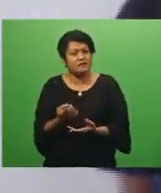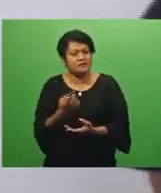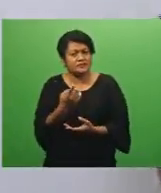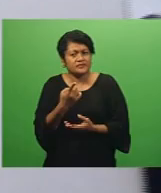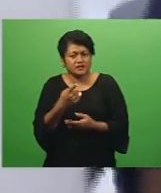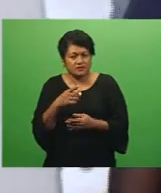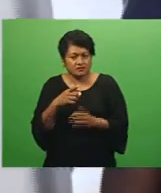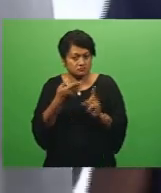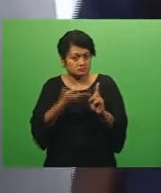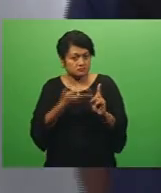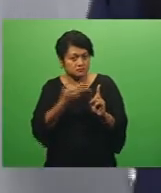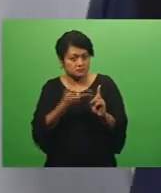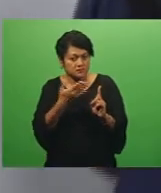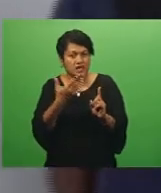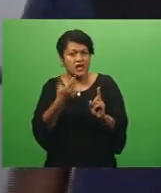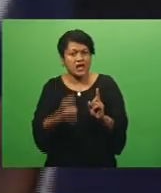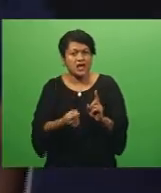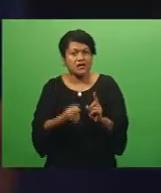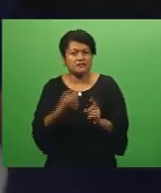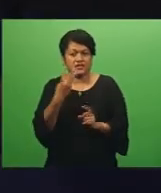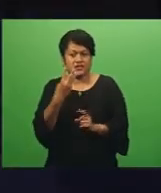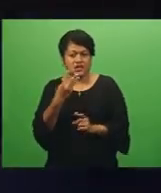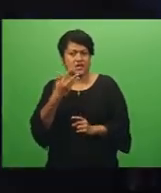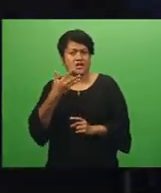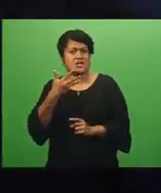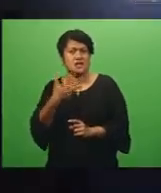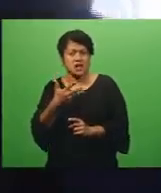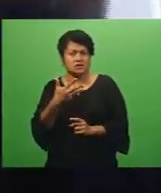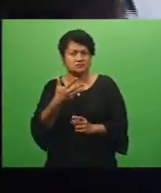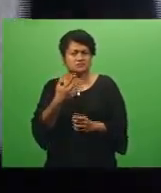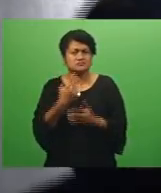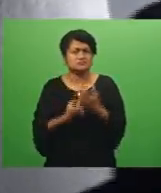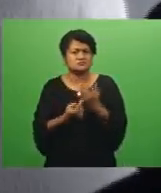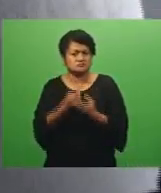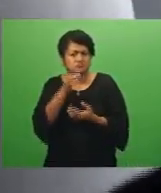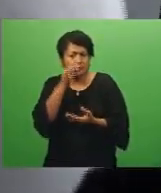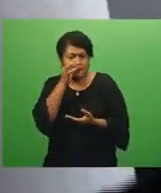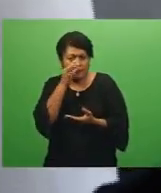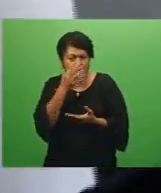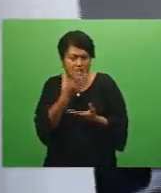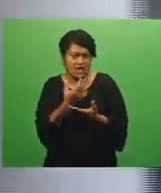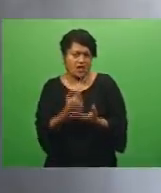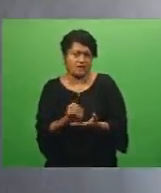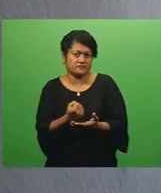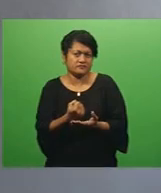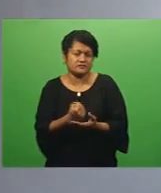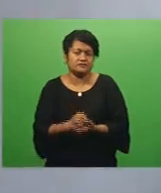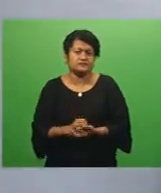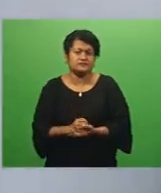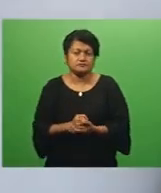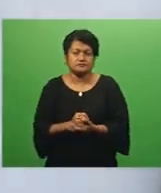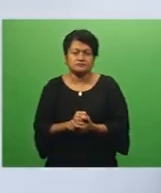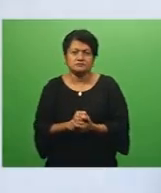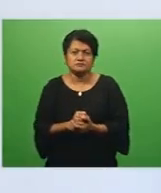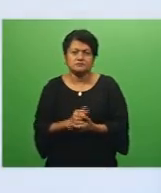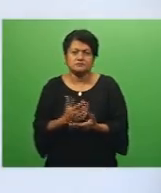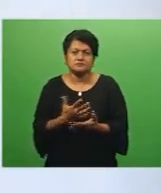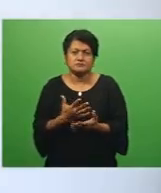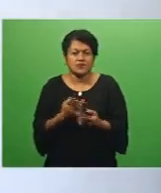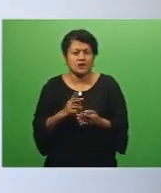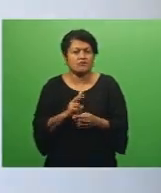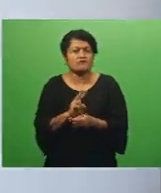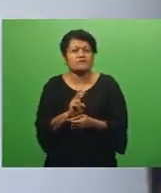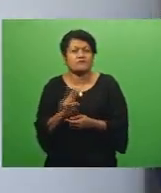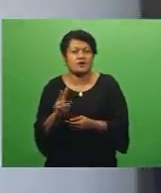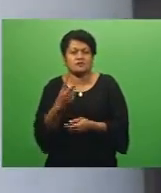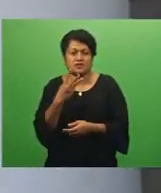possession 39 bars of a white substance weighing 39.5 kilograms with an estimated street value of $31